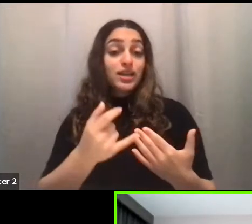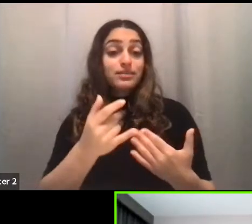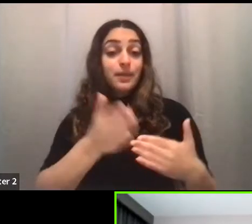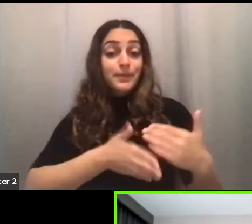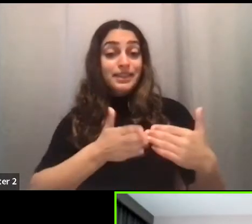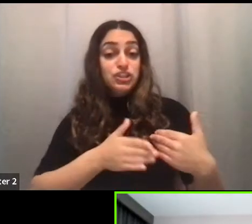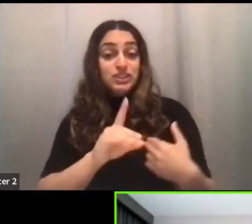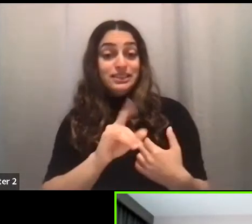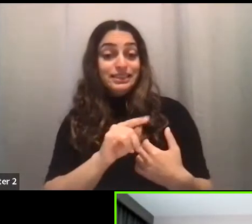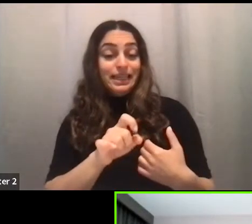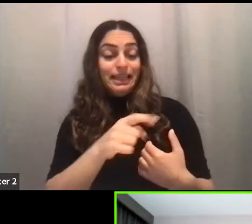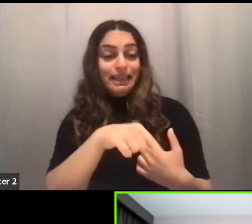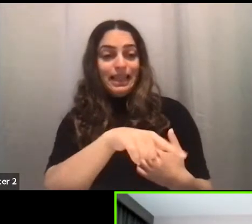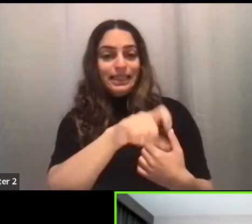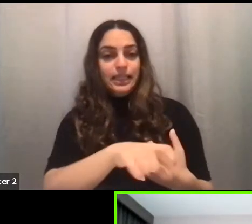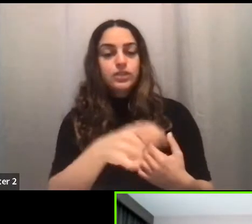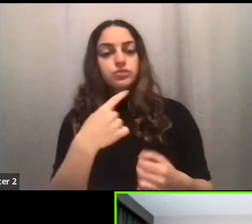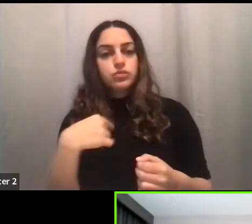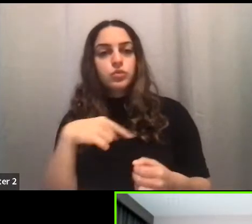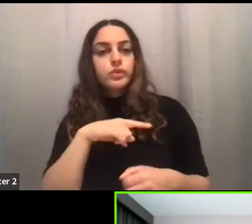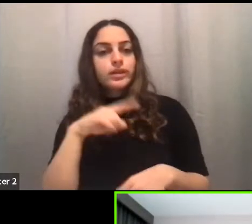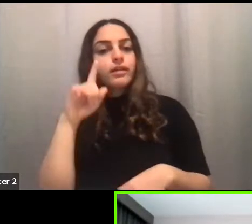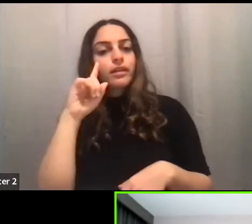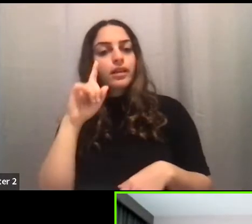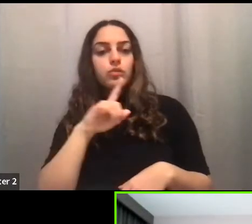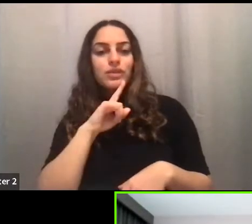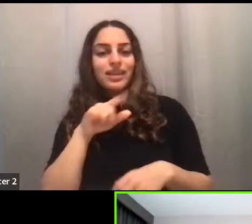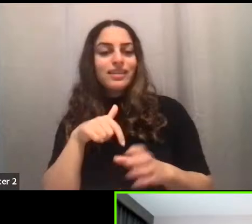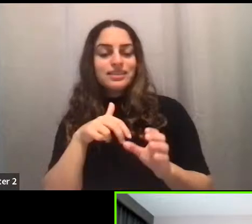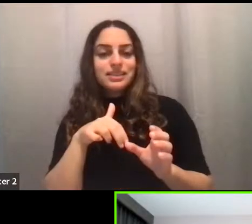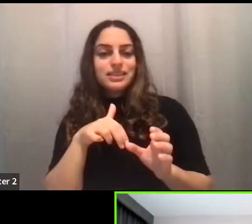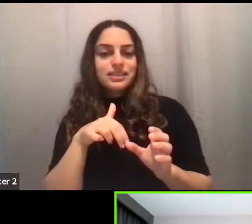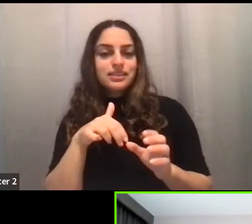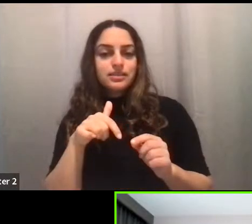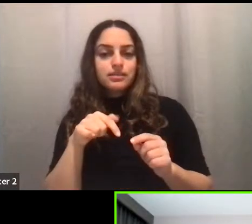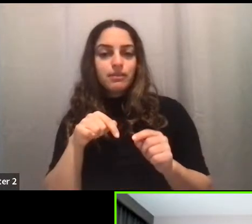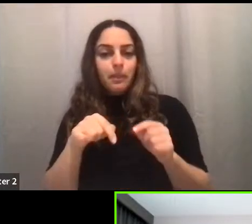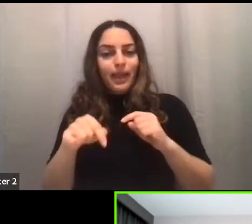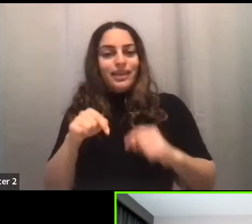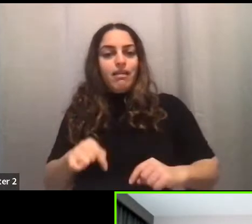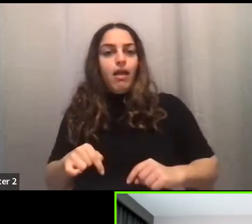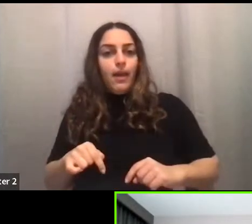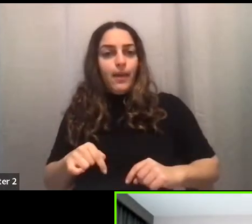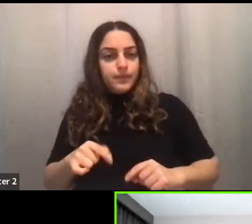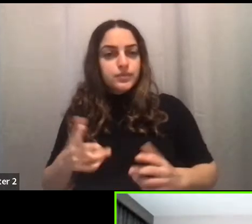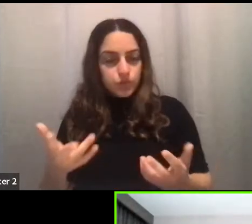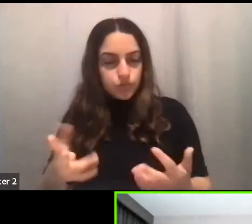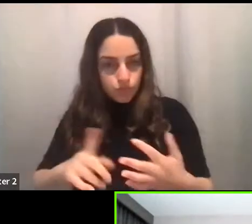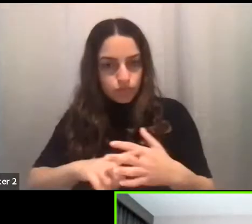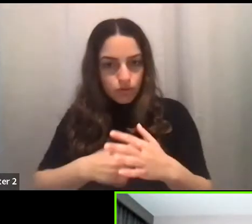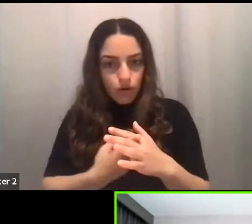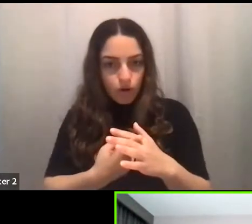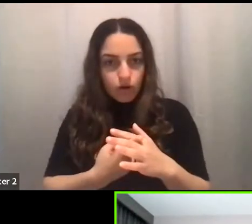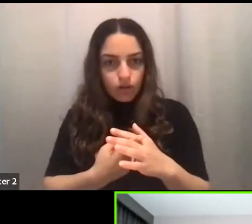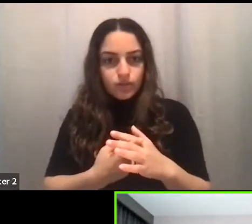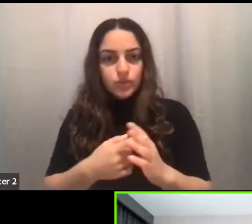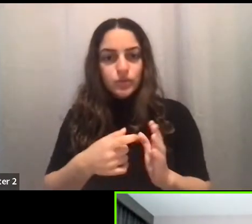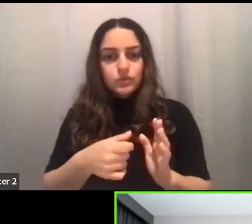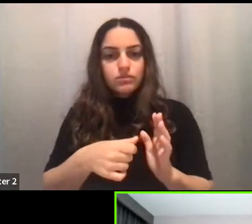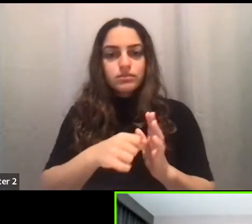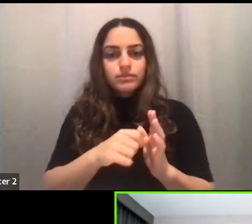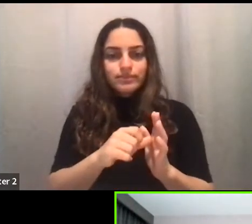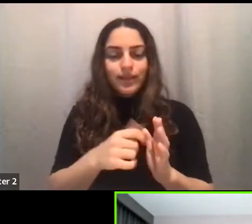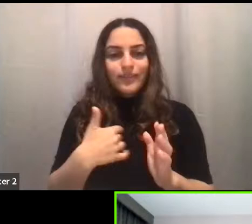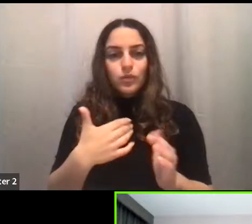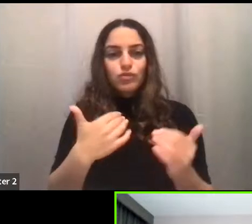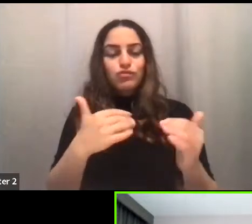uh so we think that this is uh really a step backwards to start imposing uh requirements even broader than those